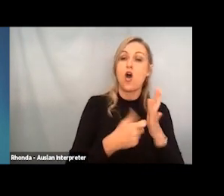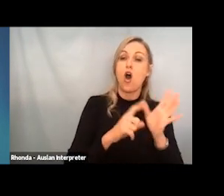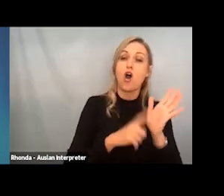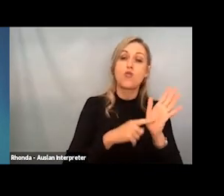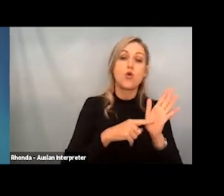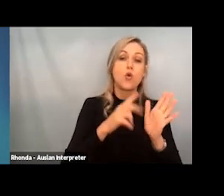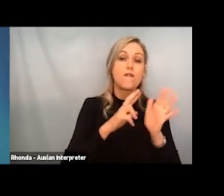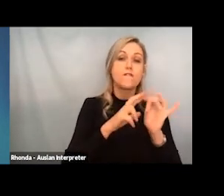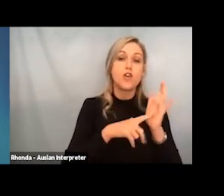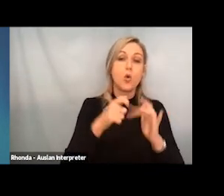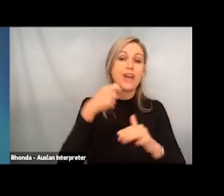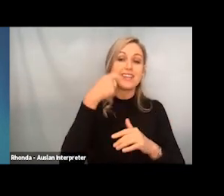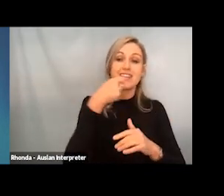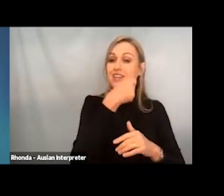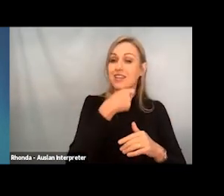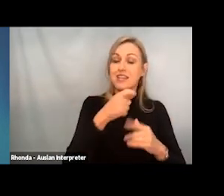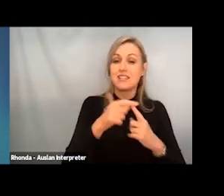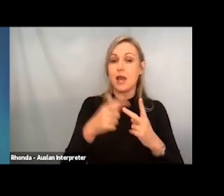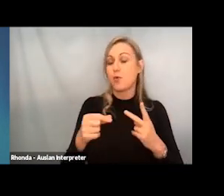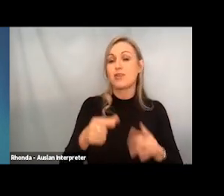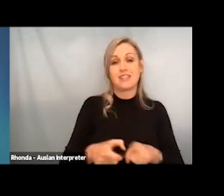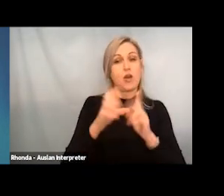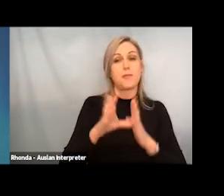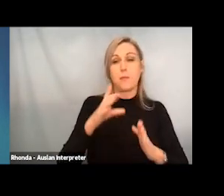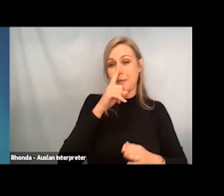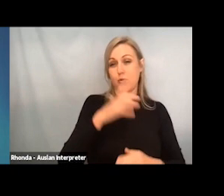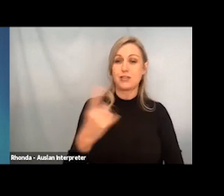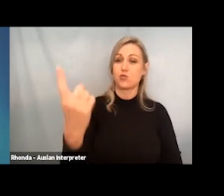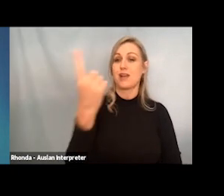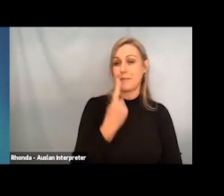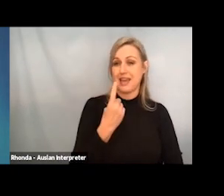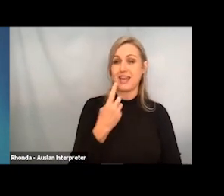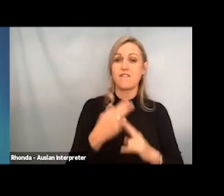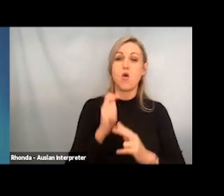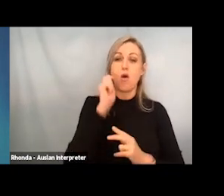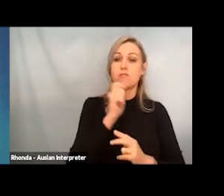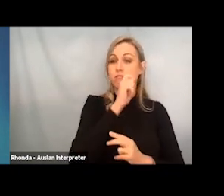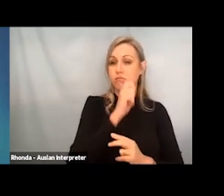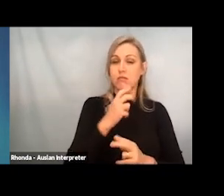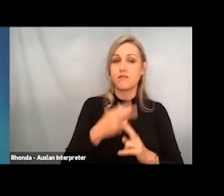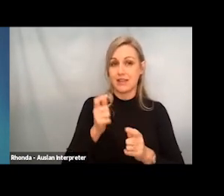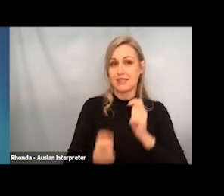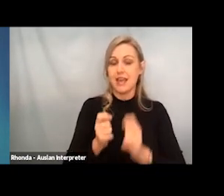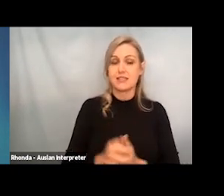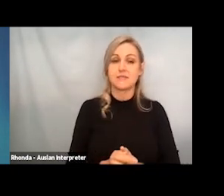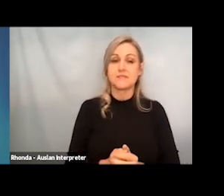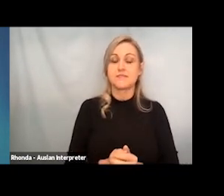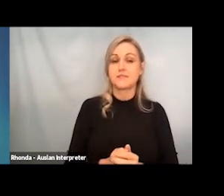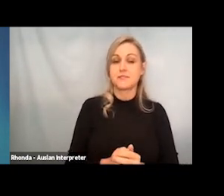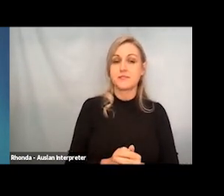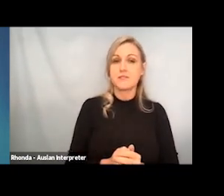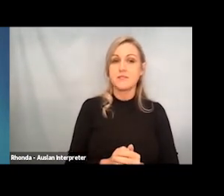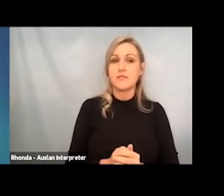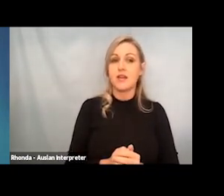it was less complete because that required face-to-face attendance for the assessments. You can see here